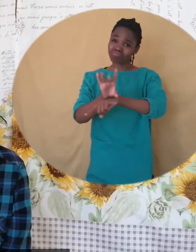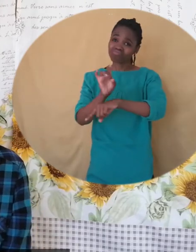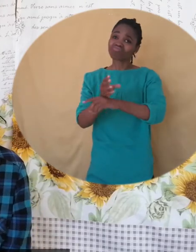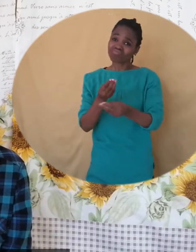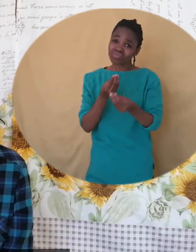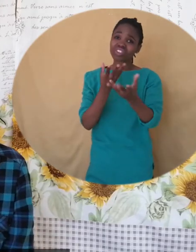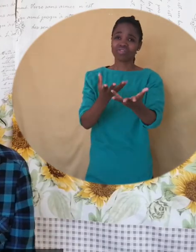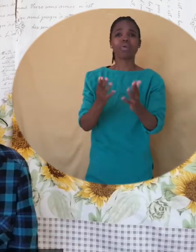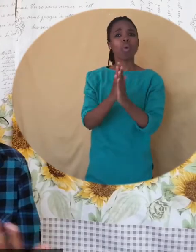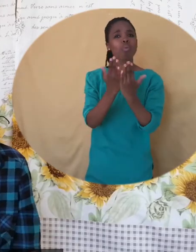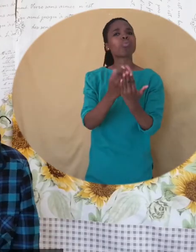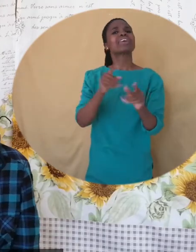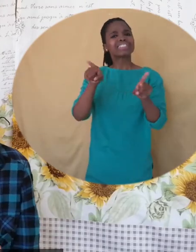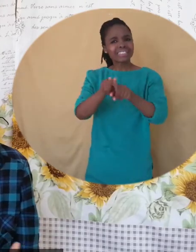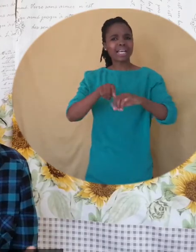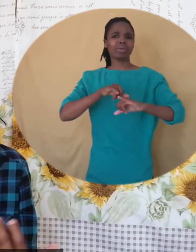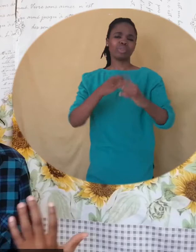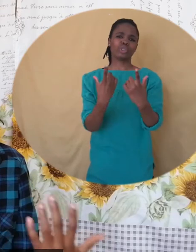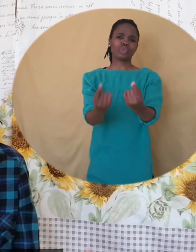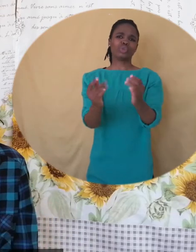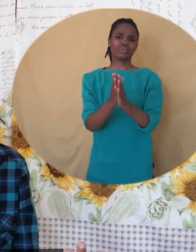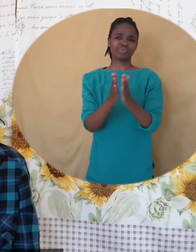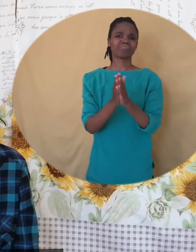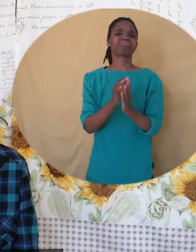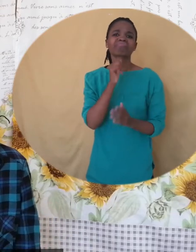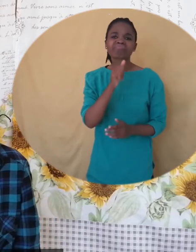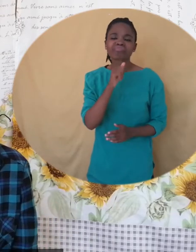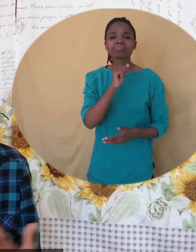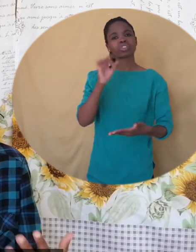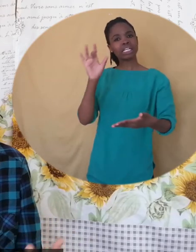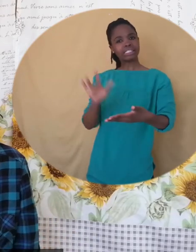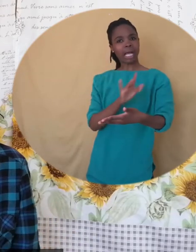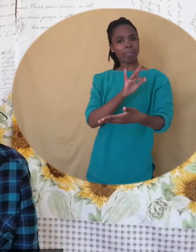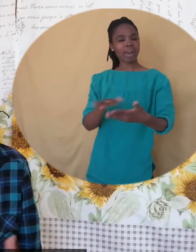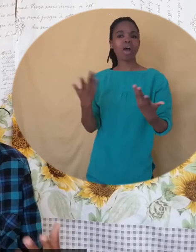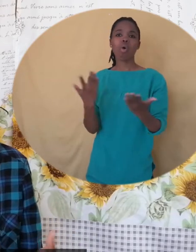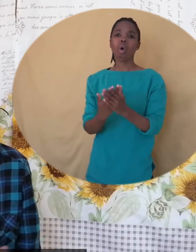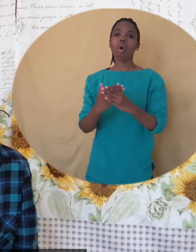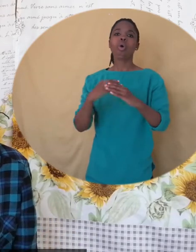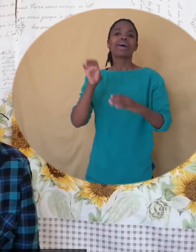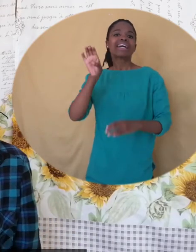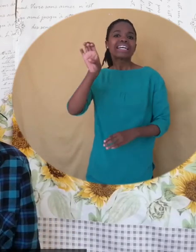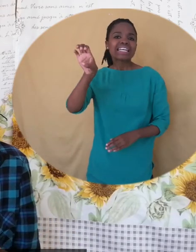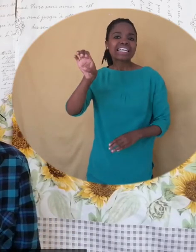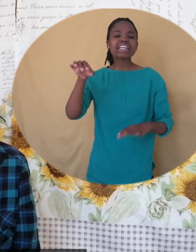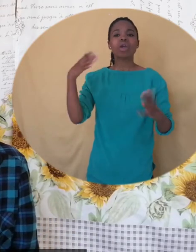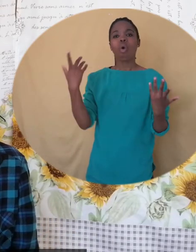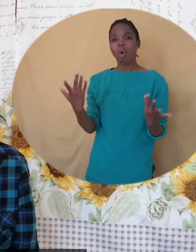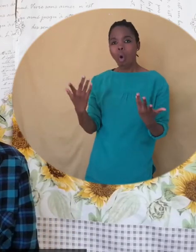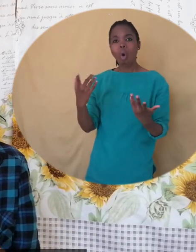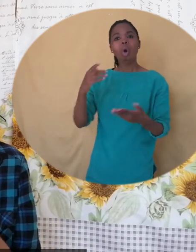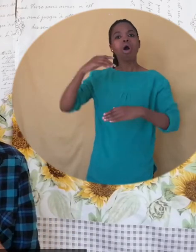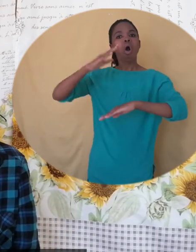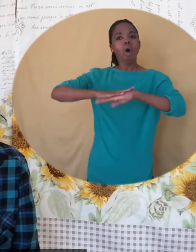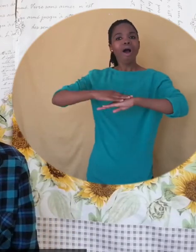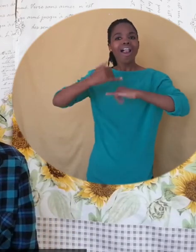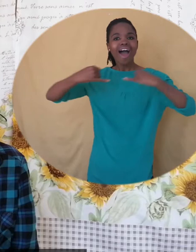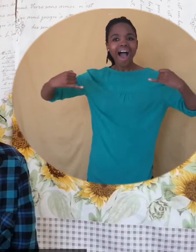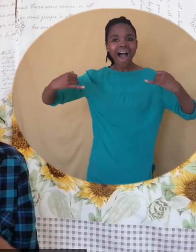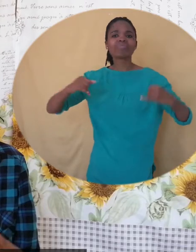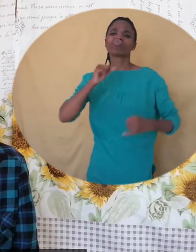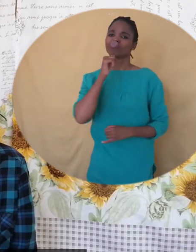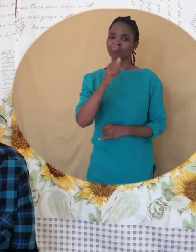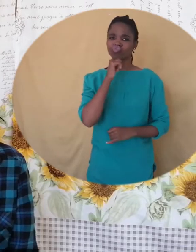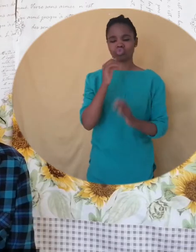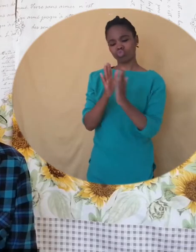encourage you to read. So whether it's, PDF reading or e-reading or audiobooks, just get, informed